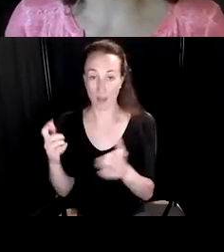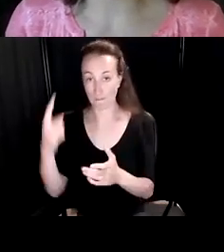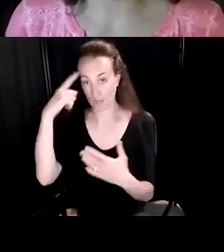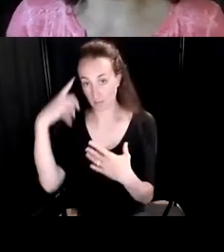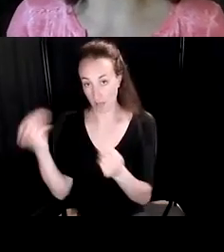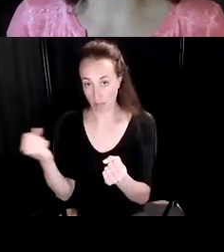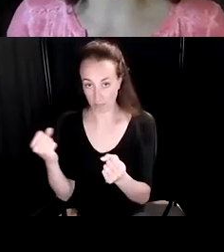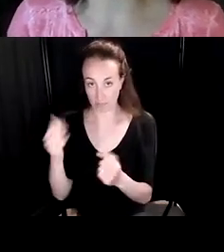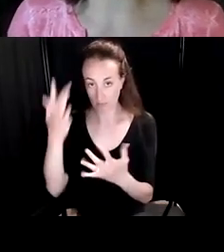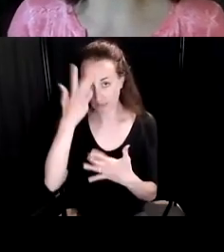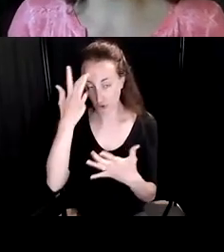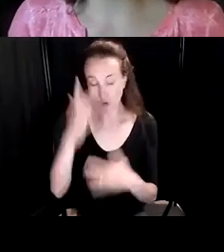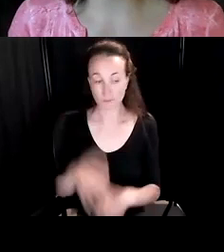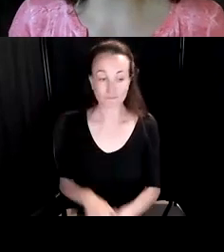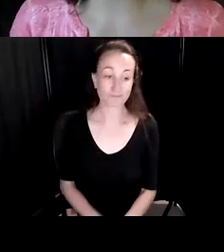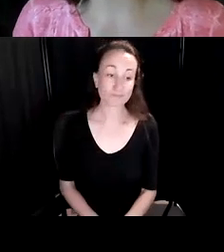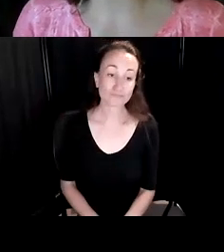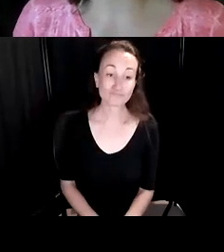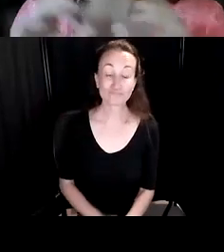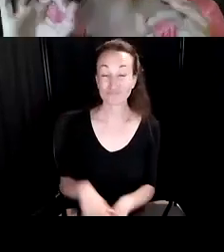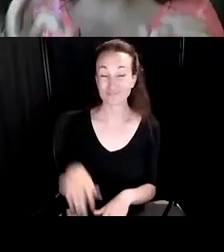had started late